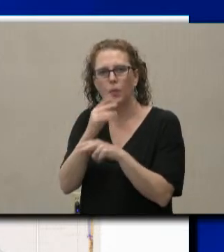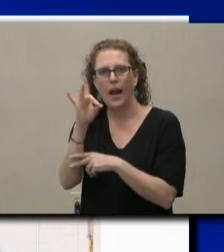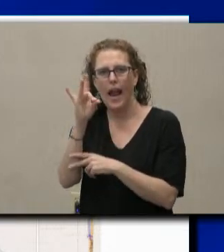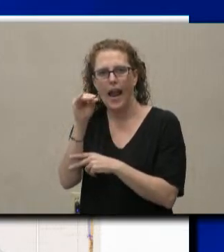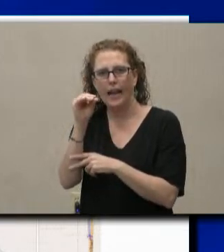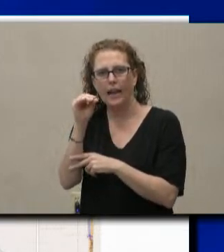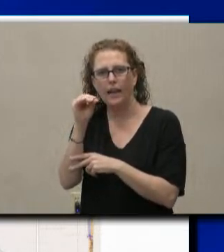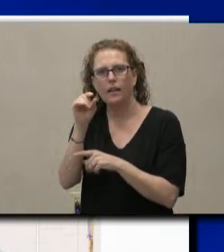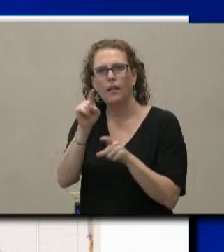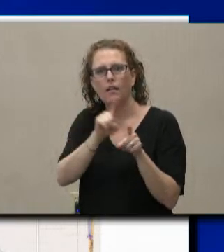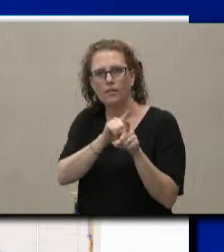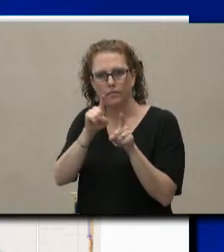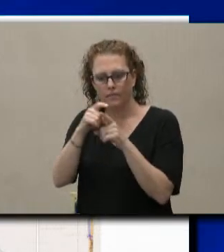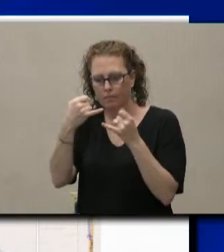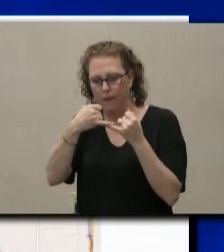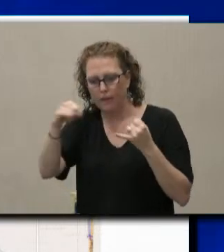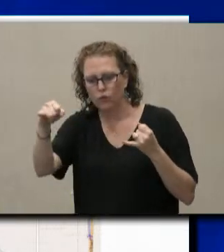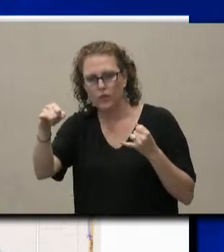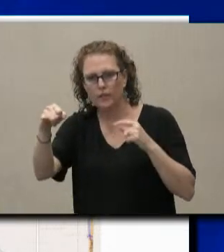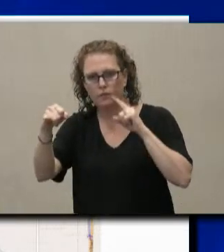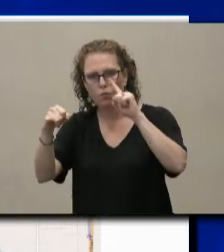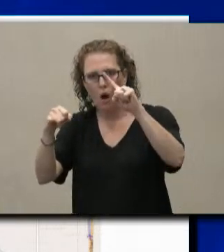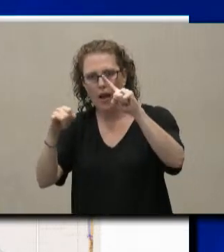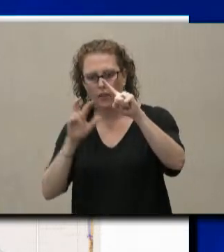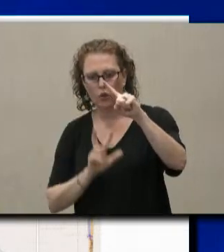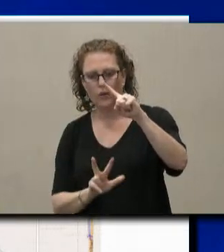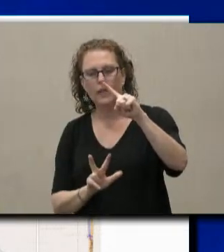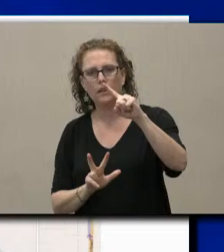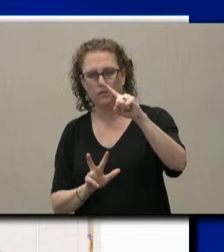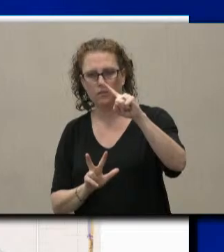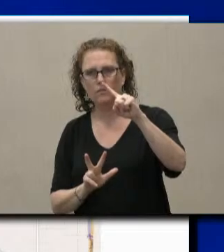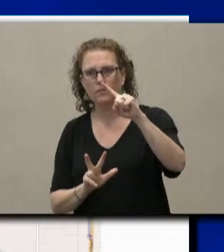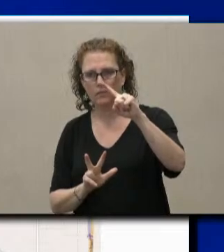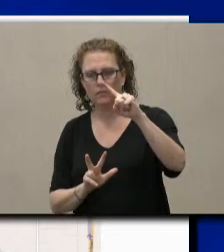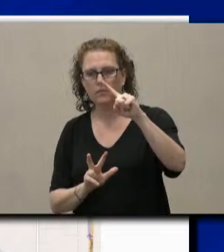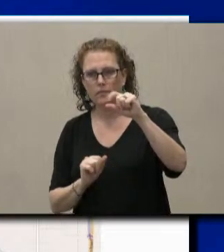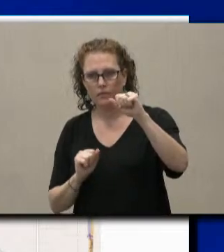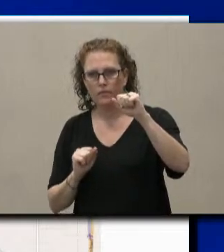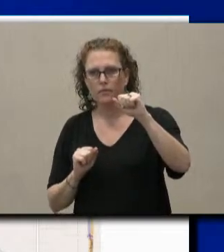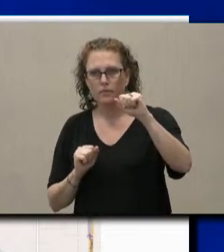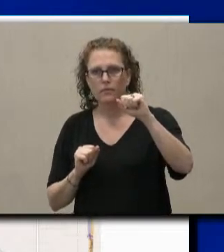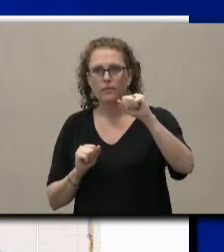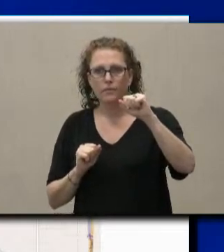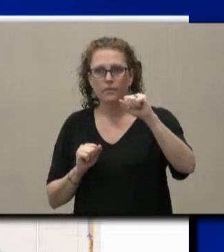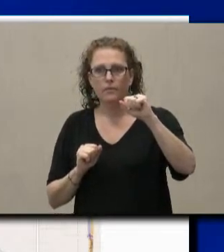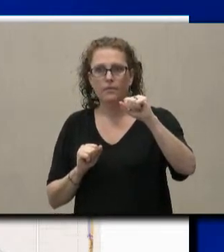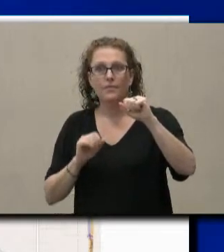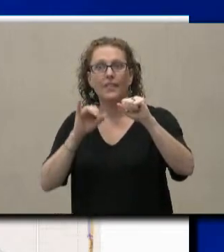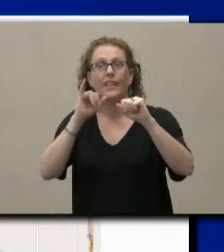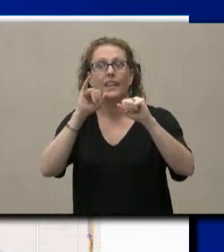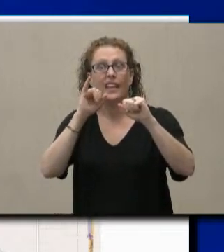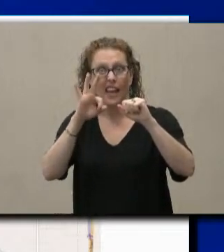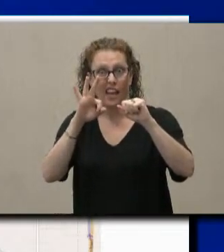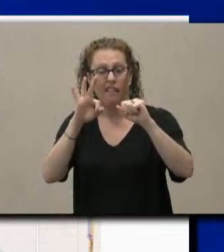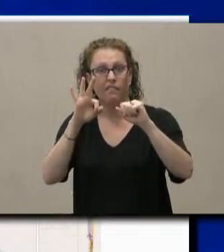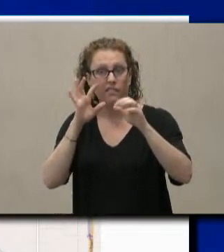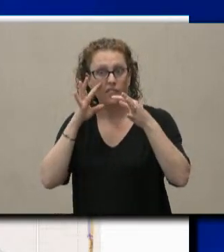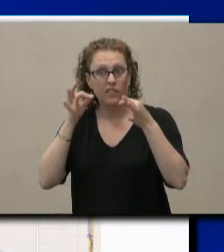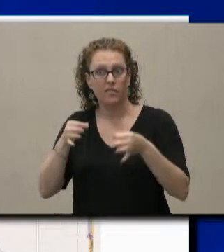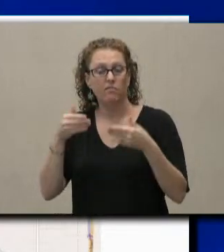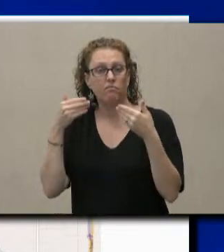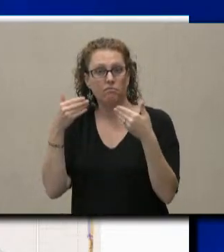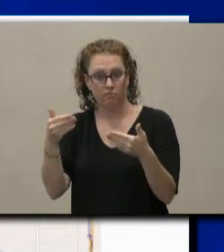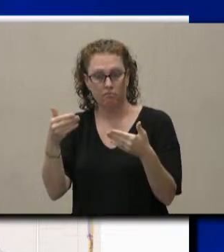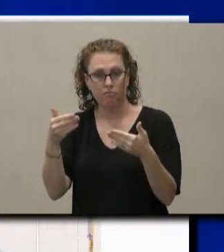and 3. And so there are 3 big changes that occur with this map. It uses